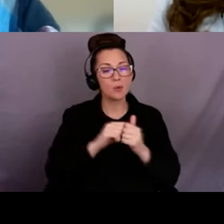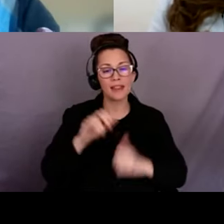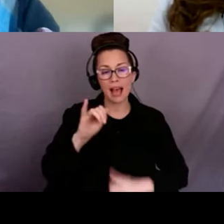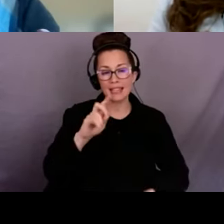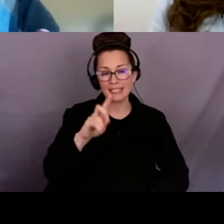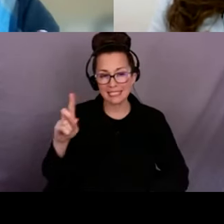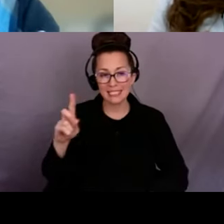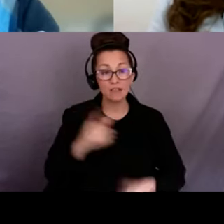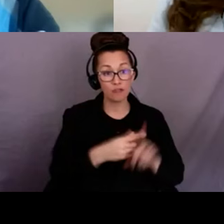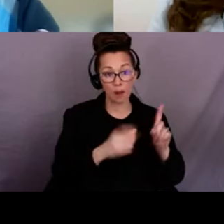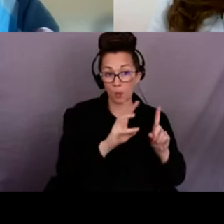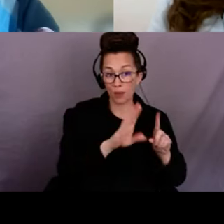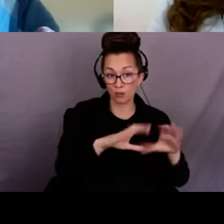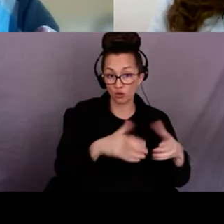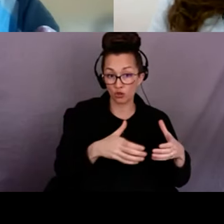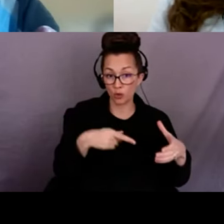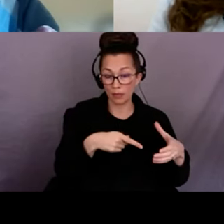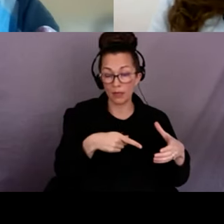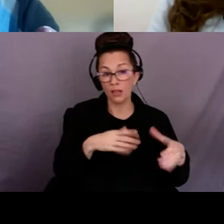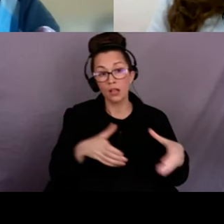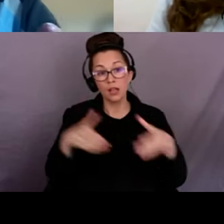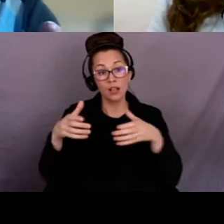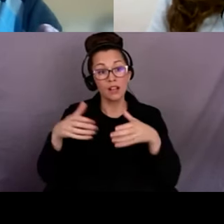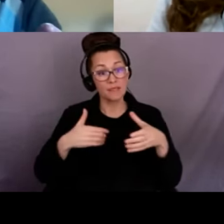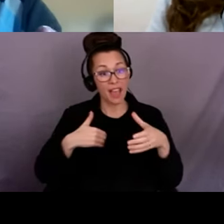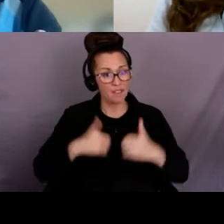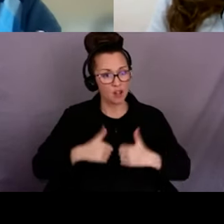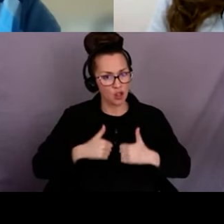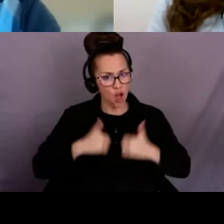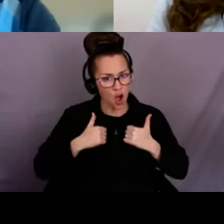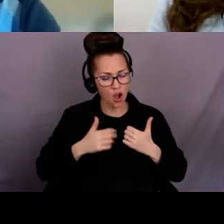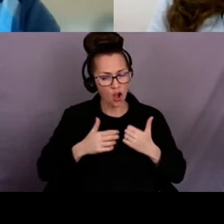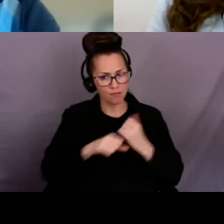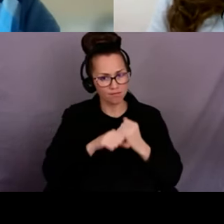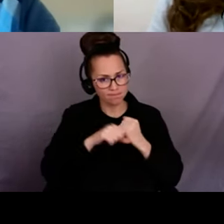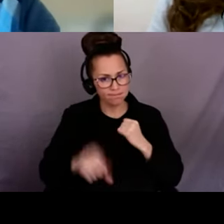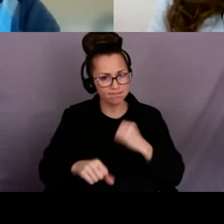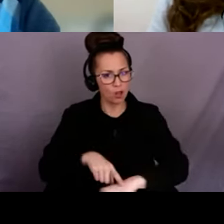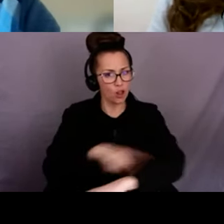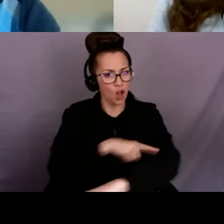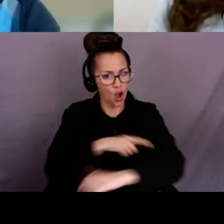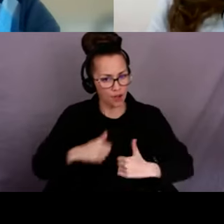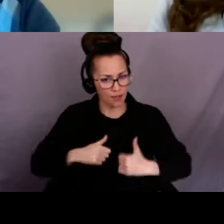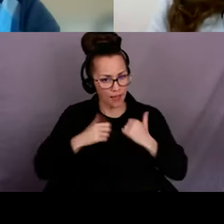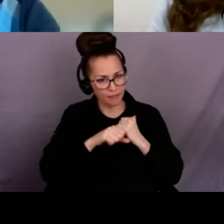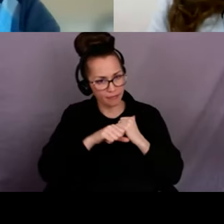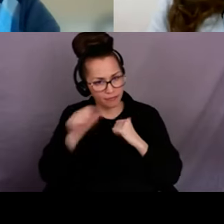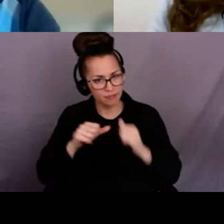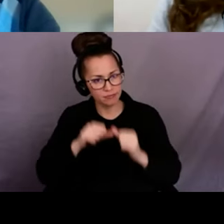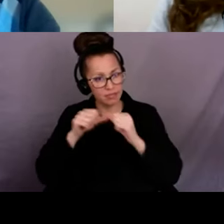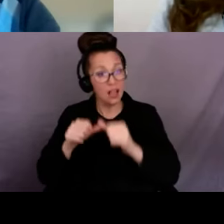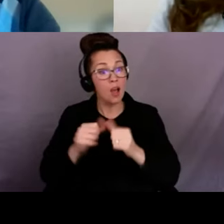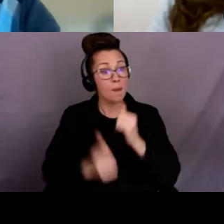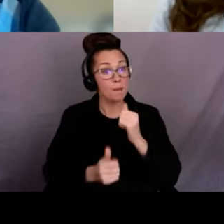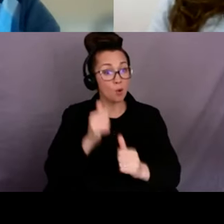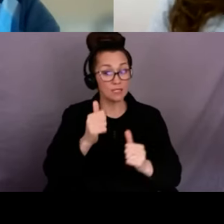Willowbrook class have very long lifespans. Most of the records that I've seen from class